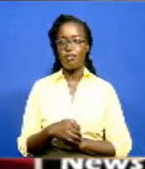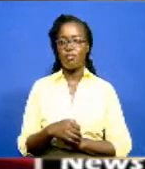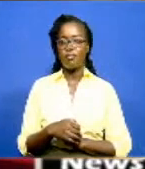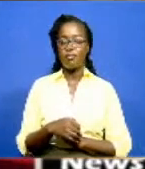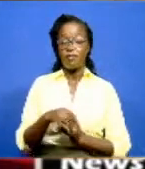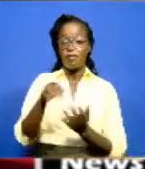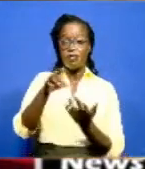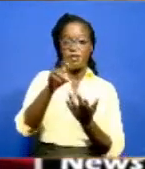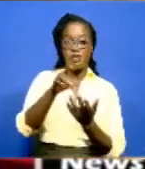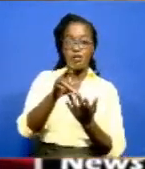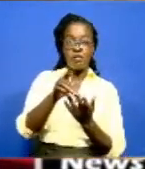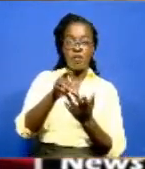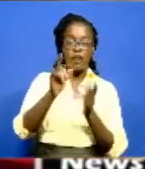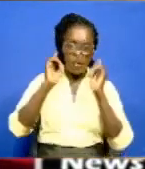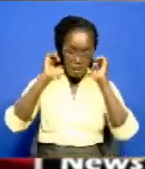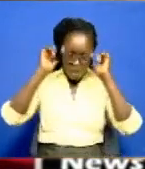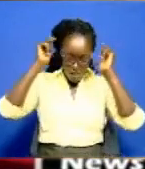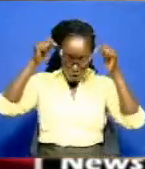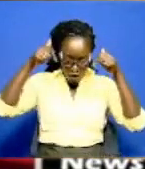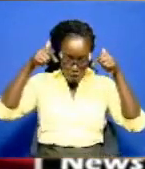tukachukua sampo za kondoo,